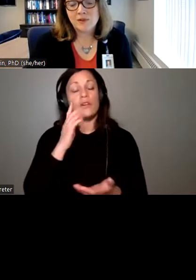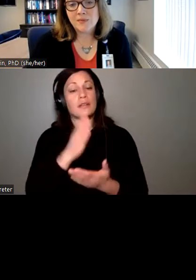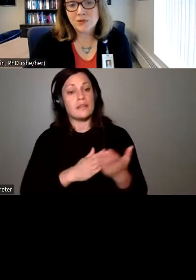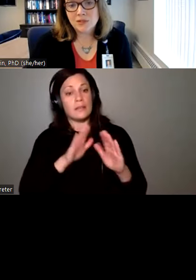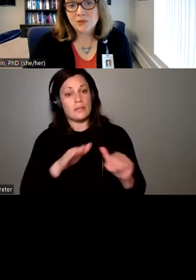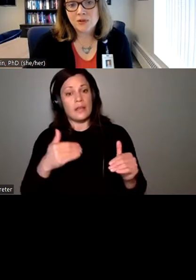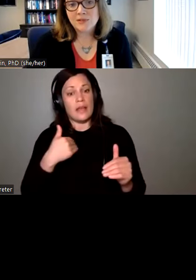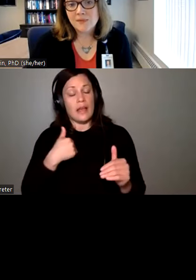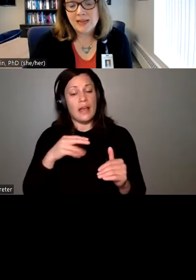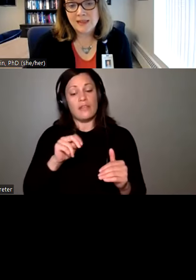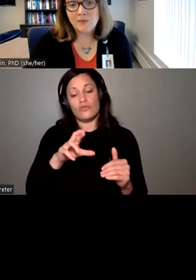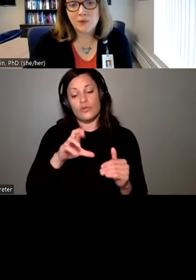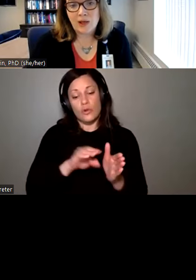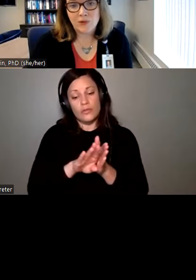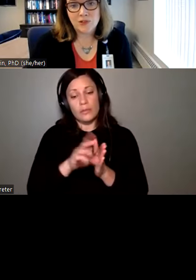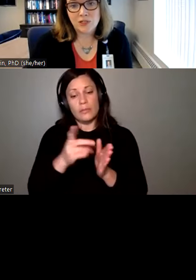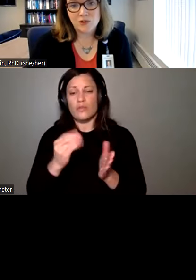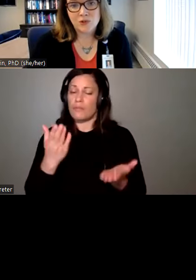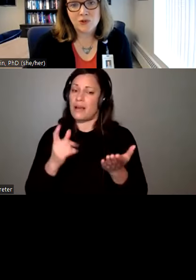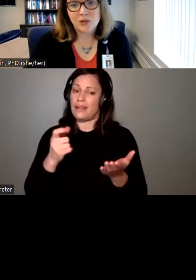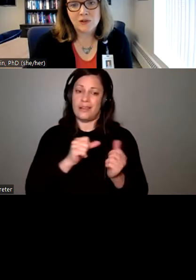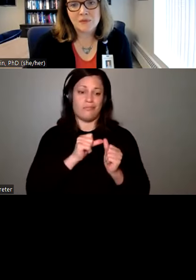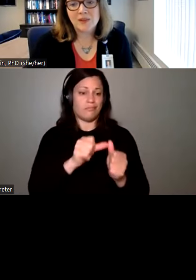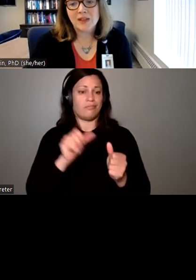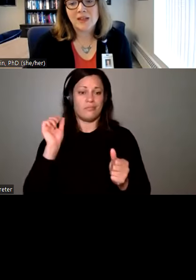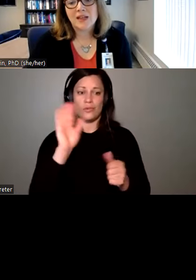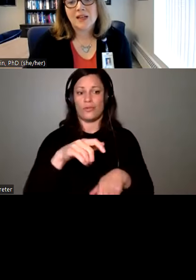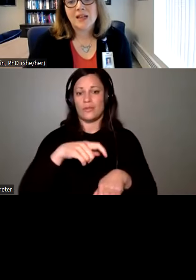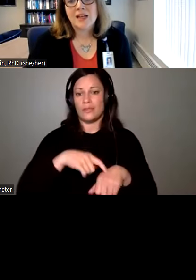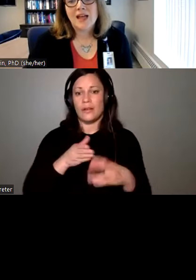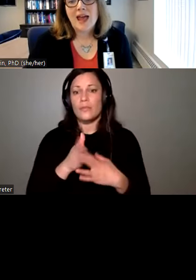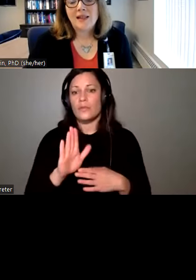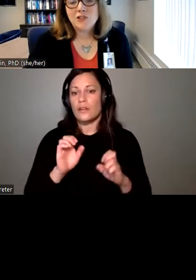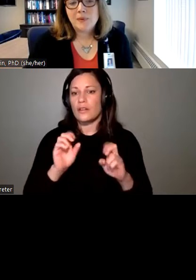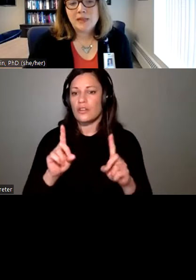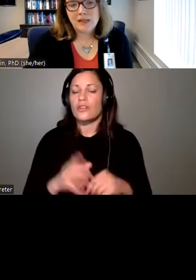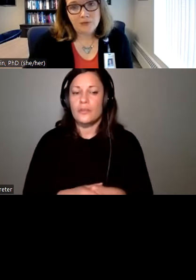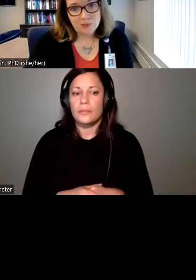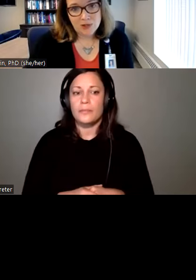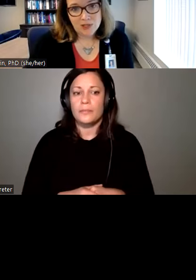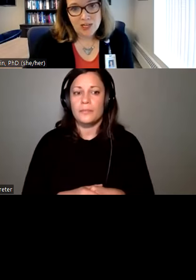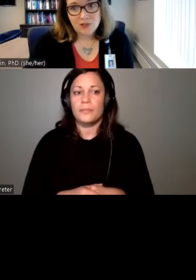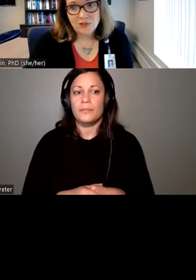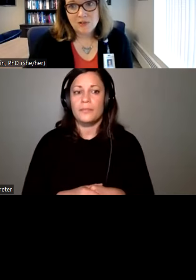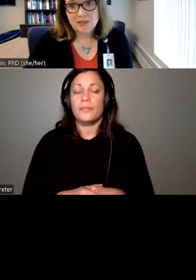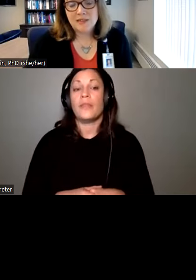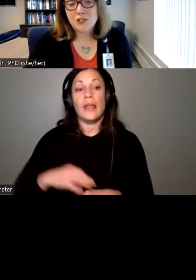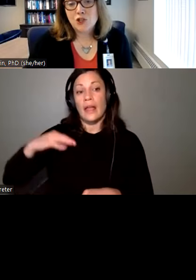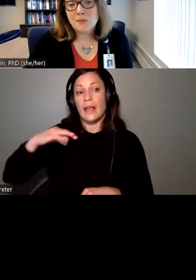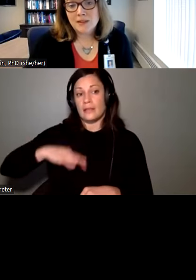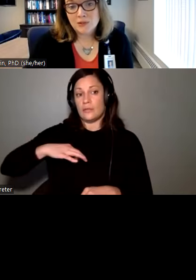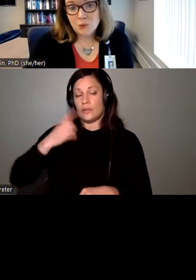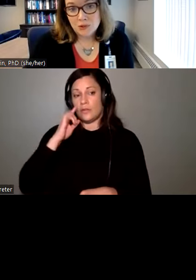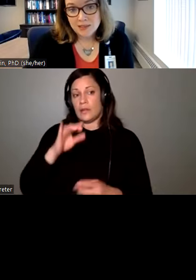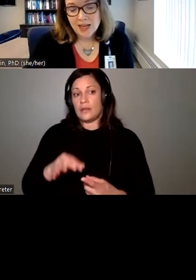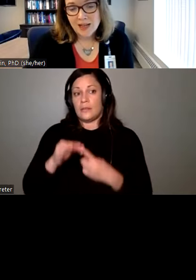neurodevelopmental disorders, they may need them throughout their educational career. Eligibility for special education services is determined